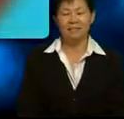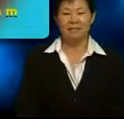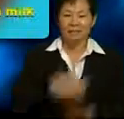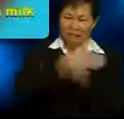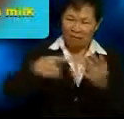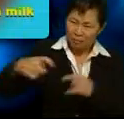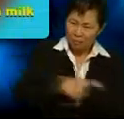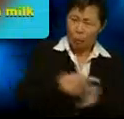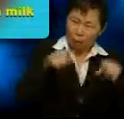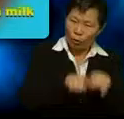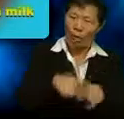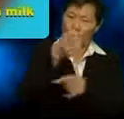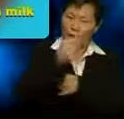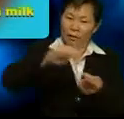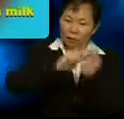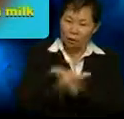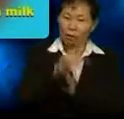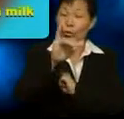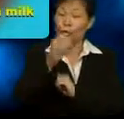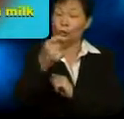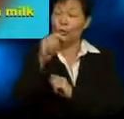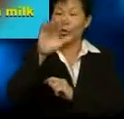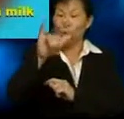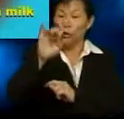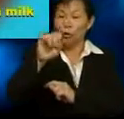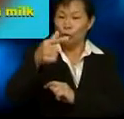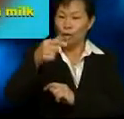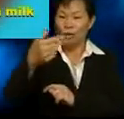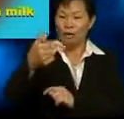Some bacteria also turn milk into yogurt.